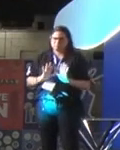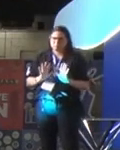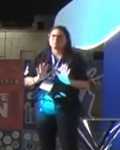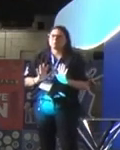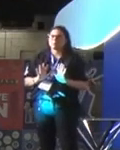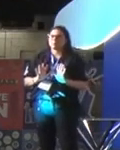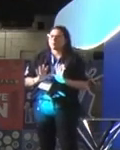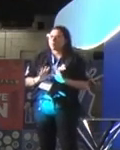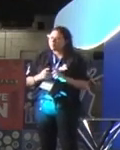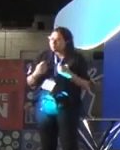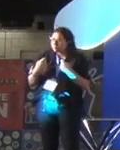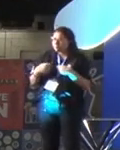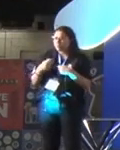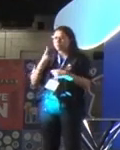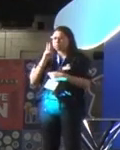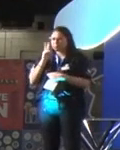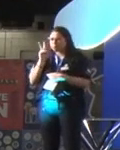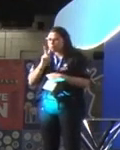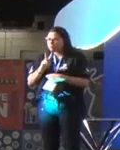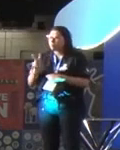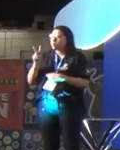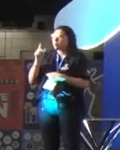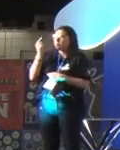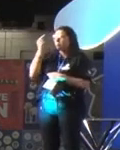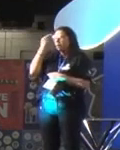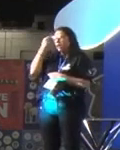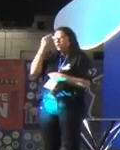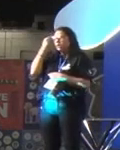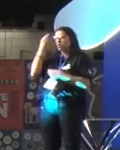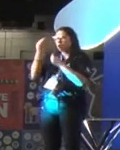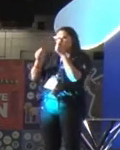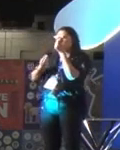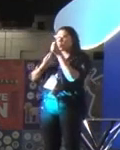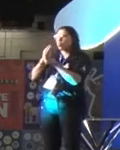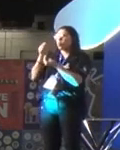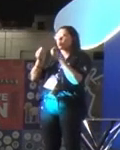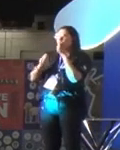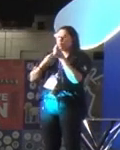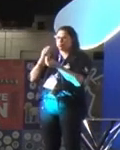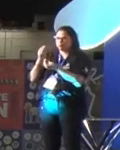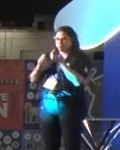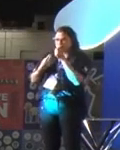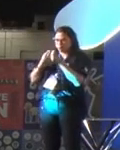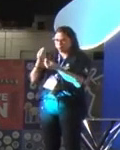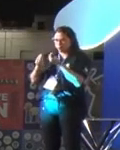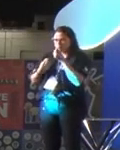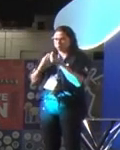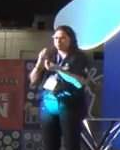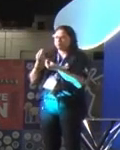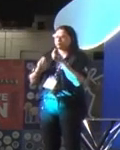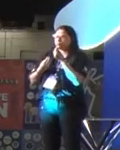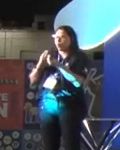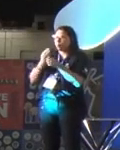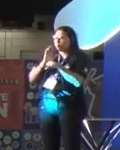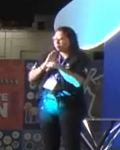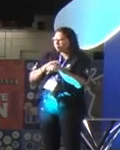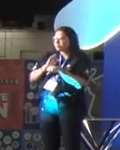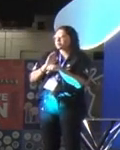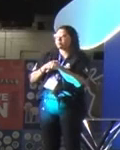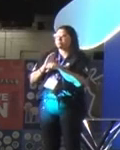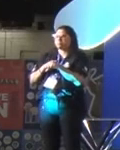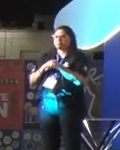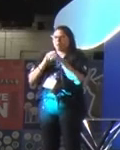them. How is it that they place a hook into their audience? How is it that they ping off all